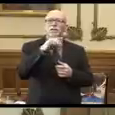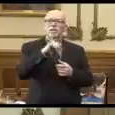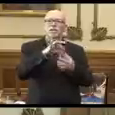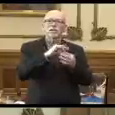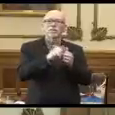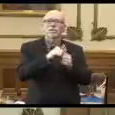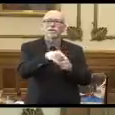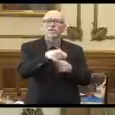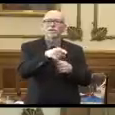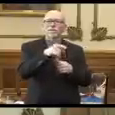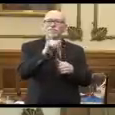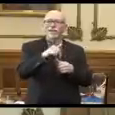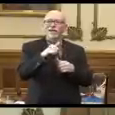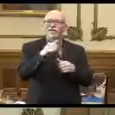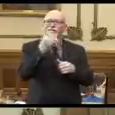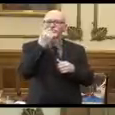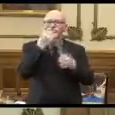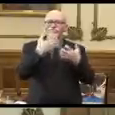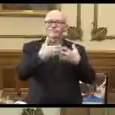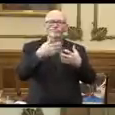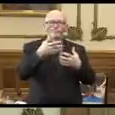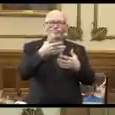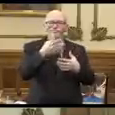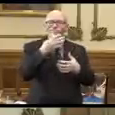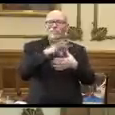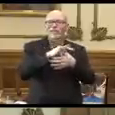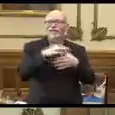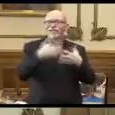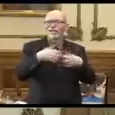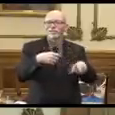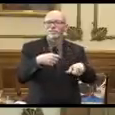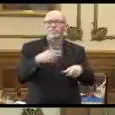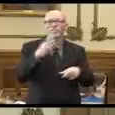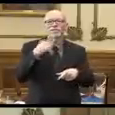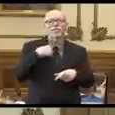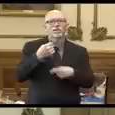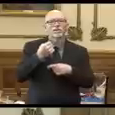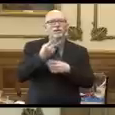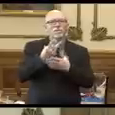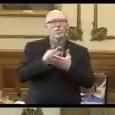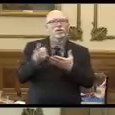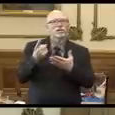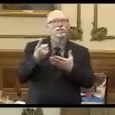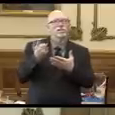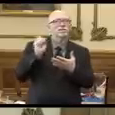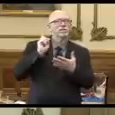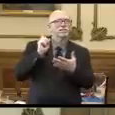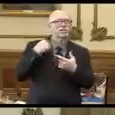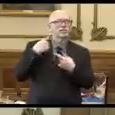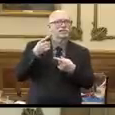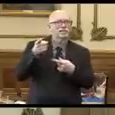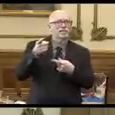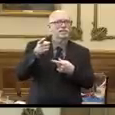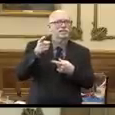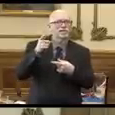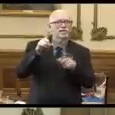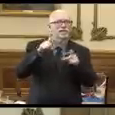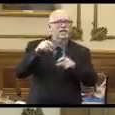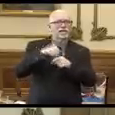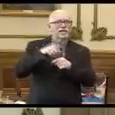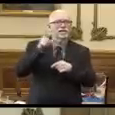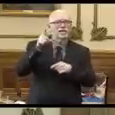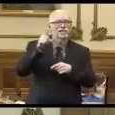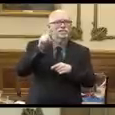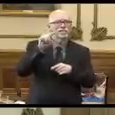Farms facility there? And then it's been a couple weeks now since the widespread testing up at